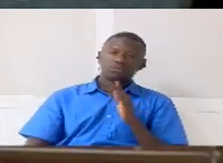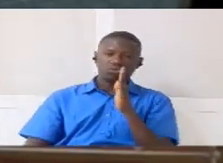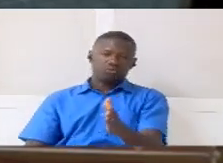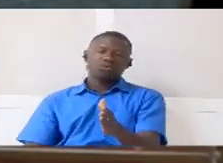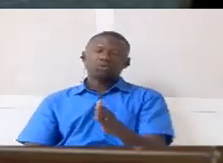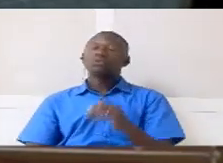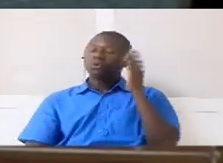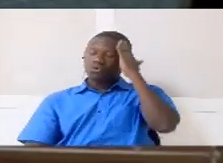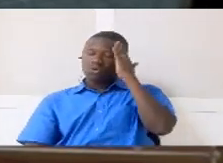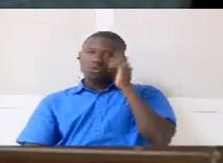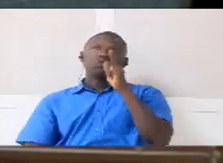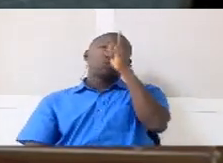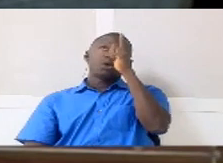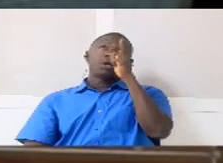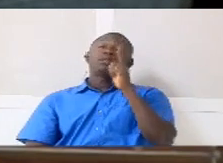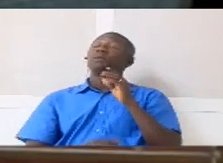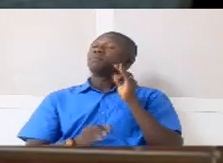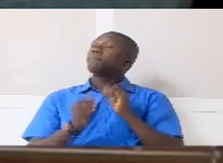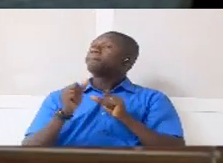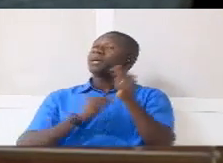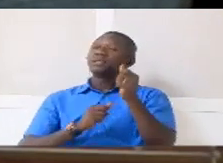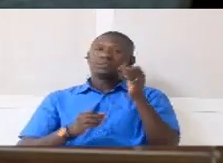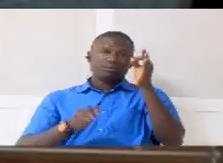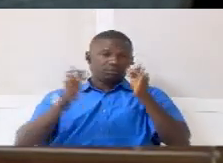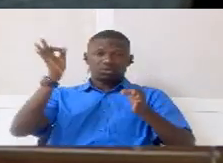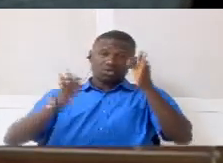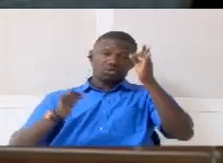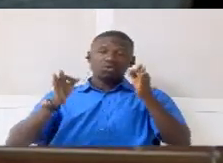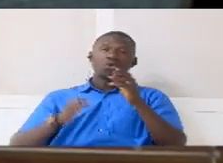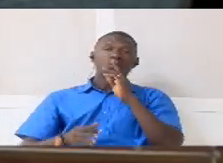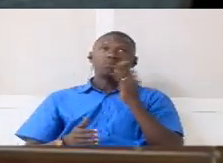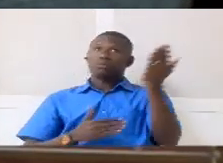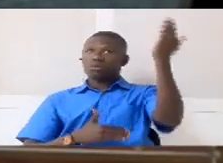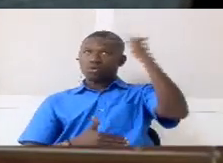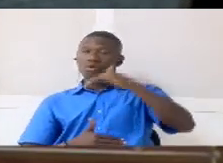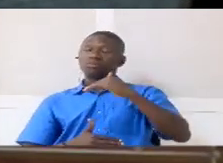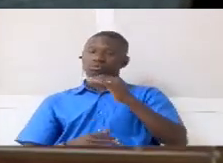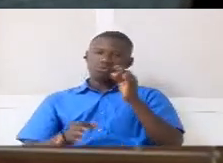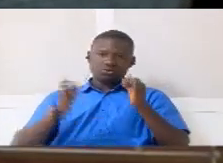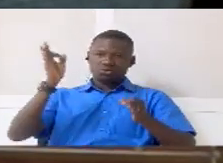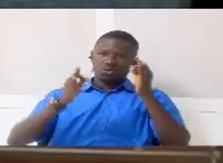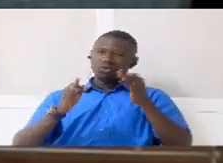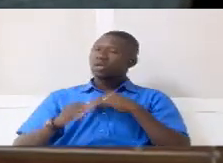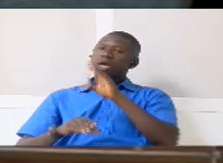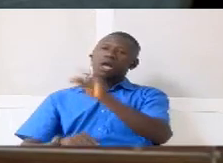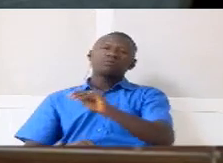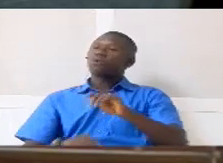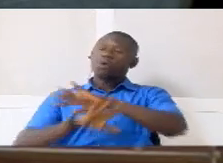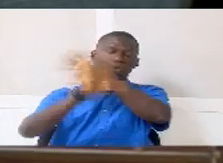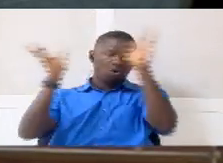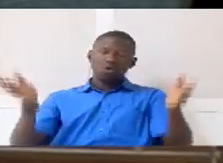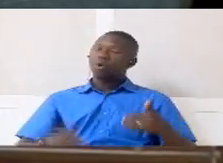are the ultimate judge, the one who will come to judge the acts of all